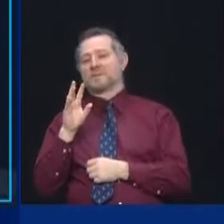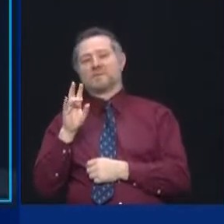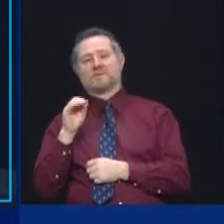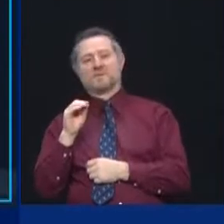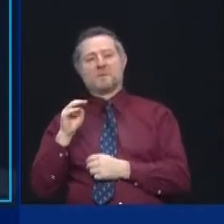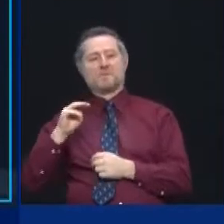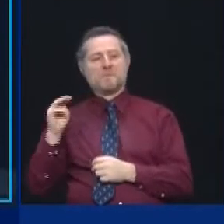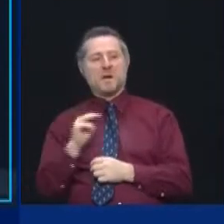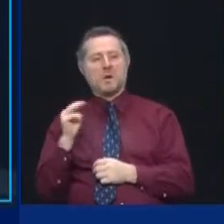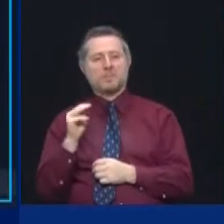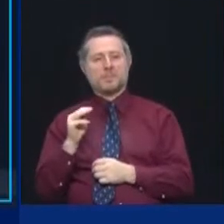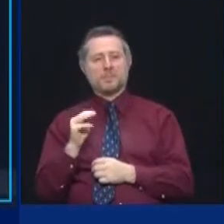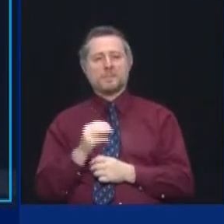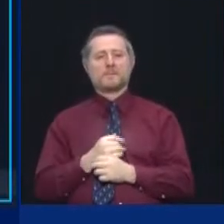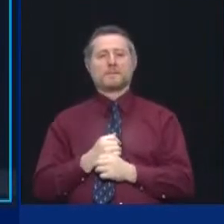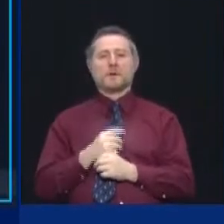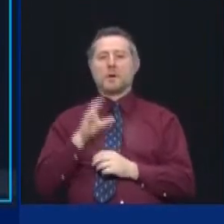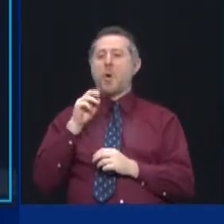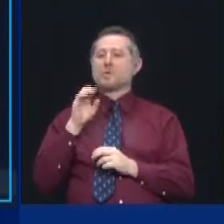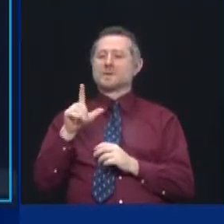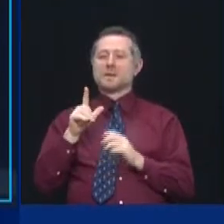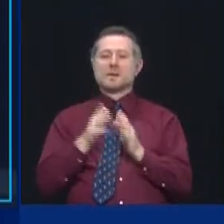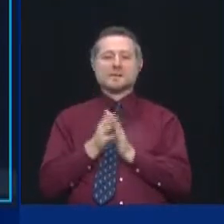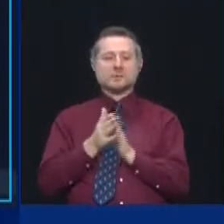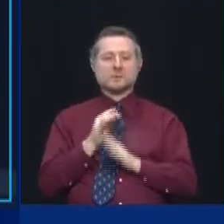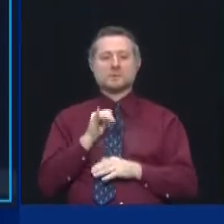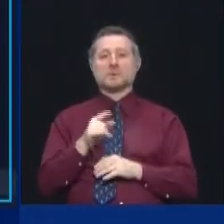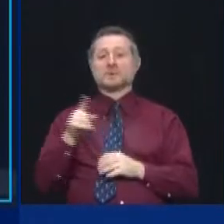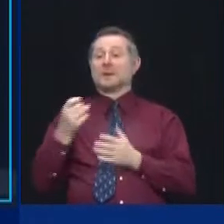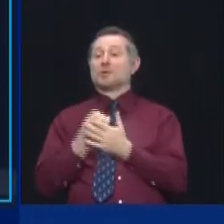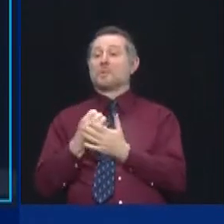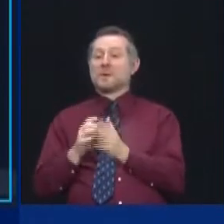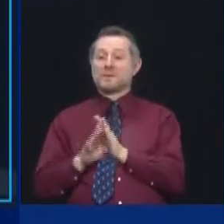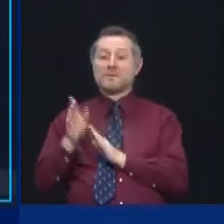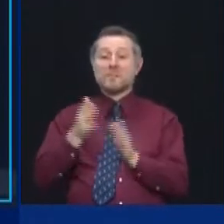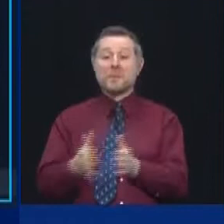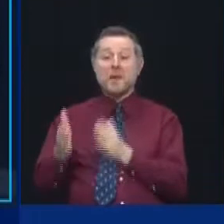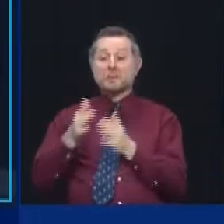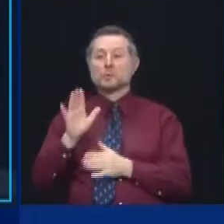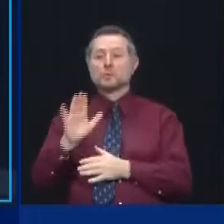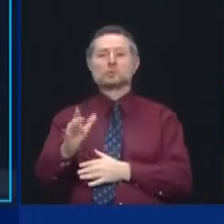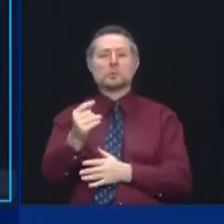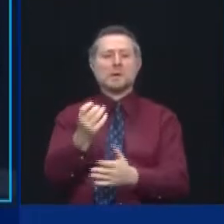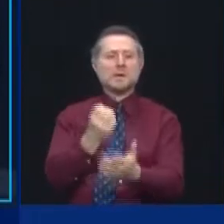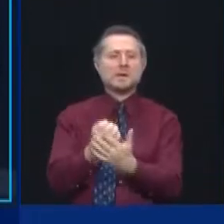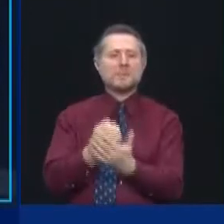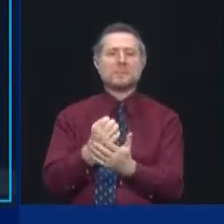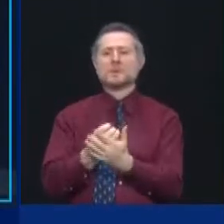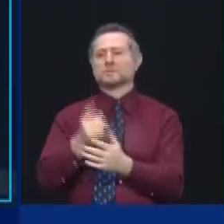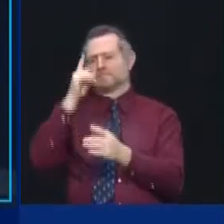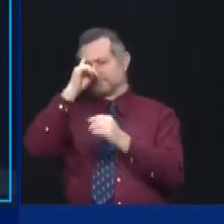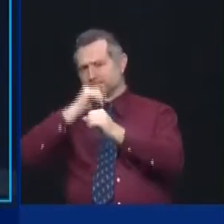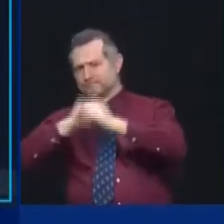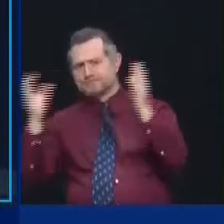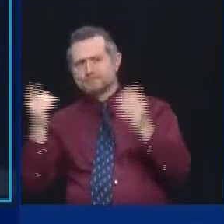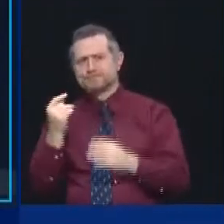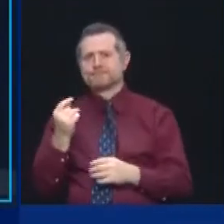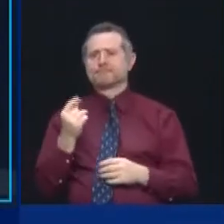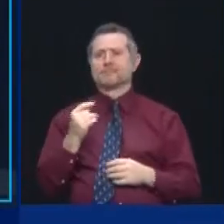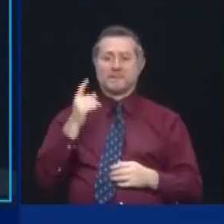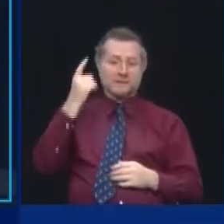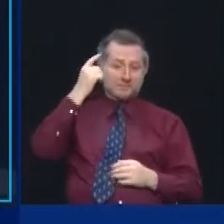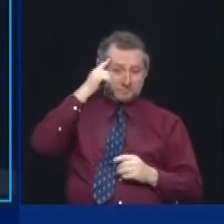The White House is setting up a program where Uber and Lyft will be offering free rides. New York